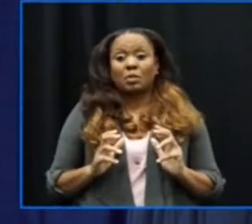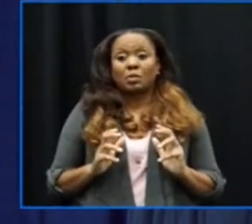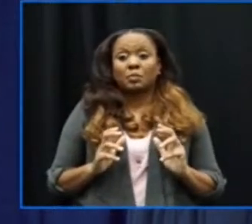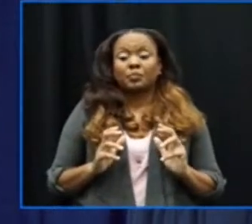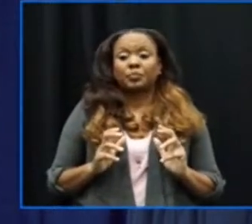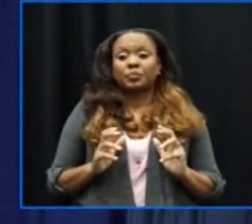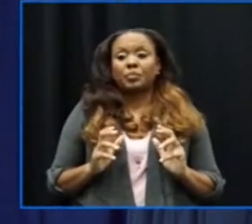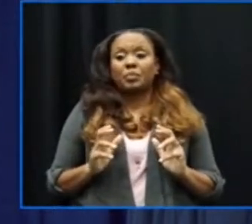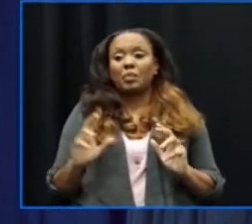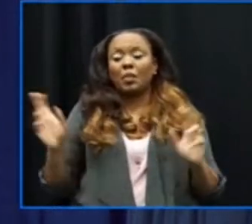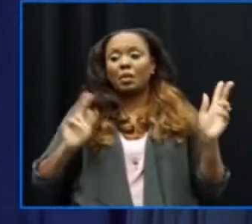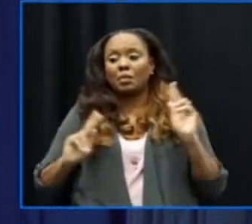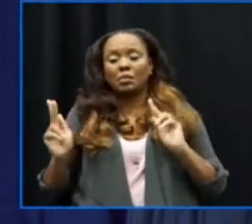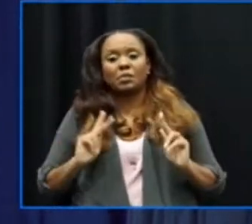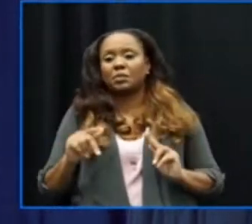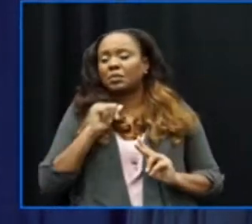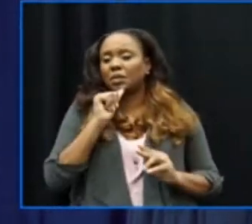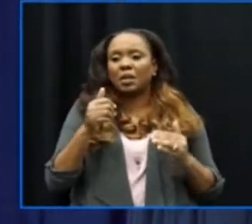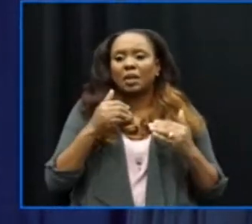having